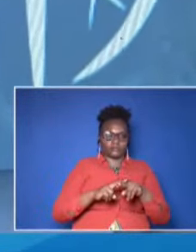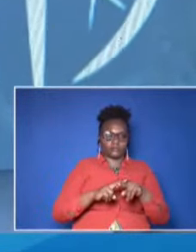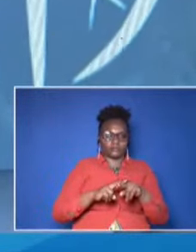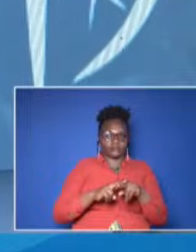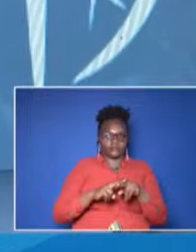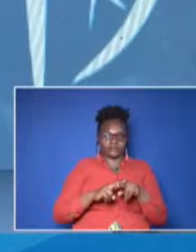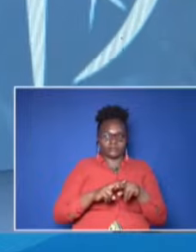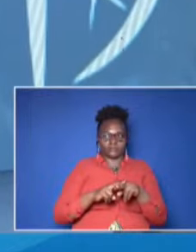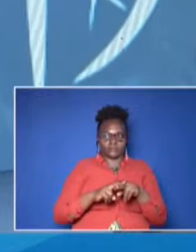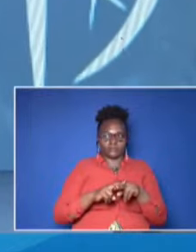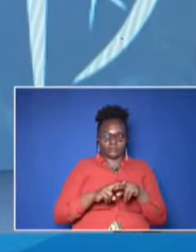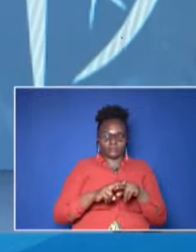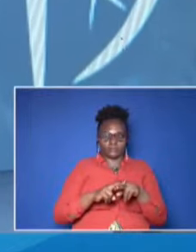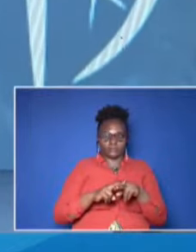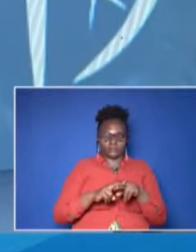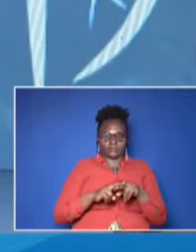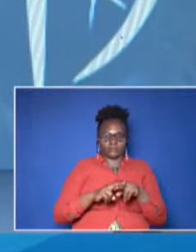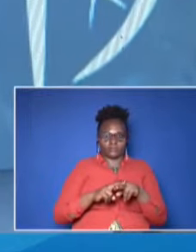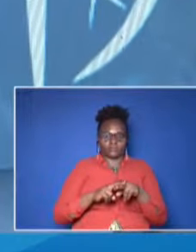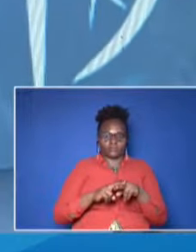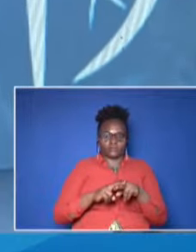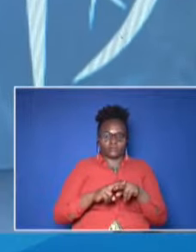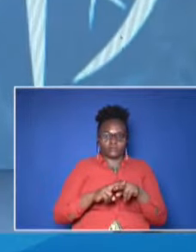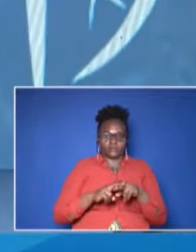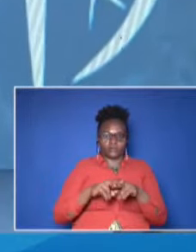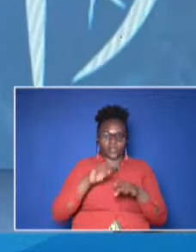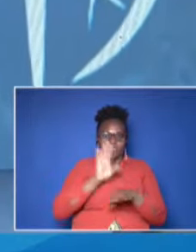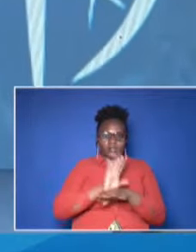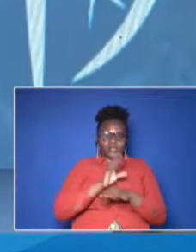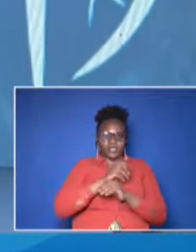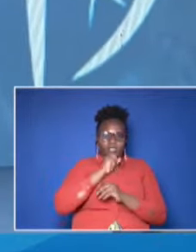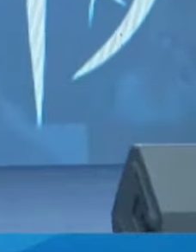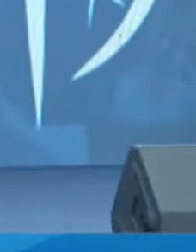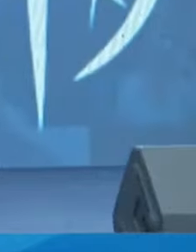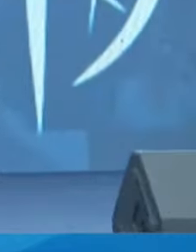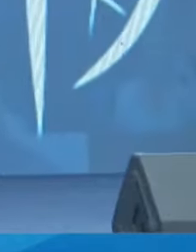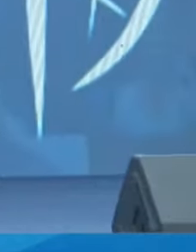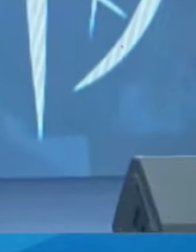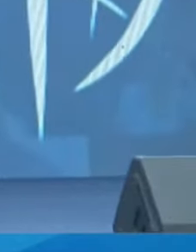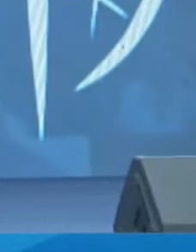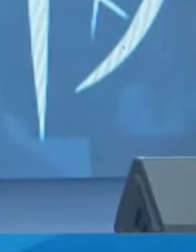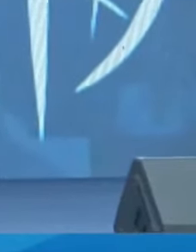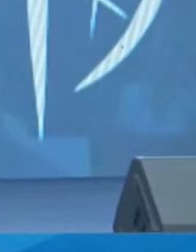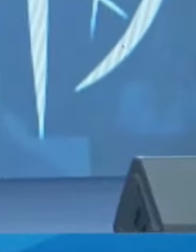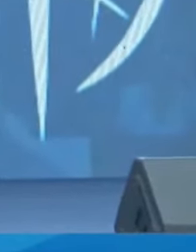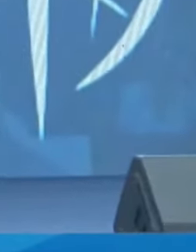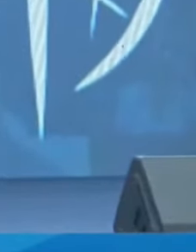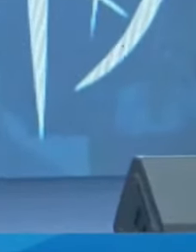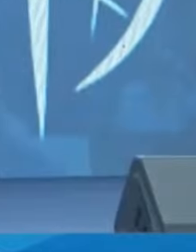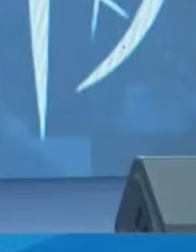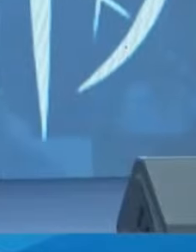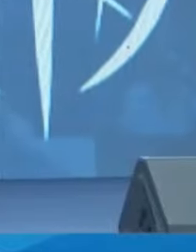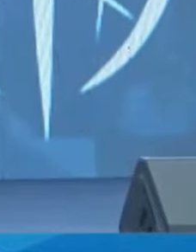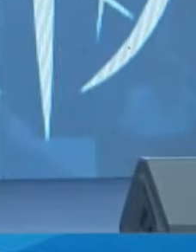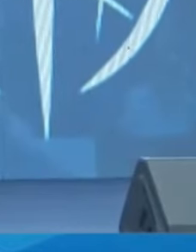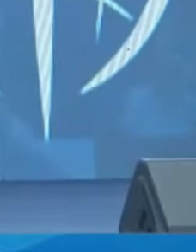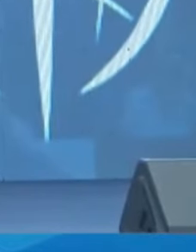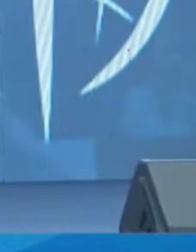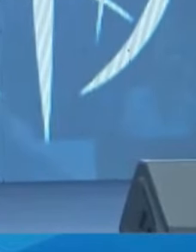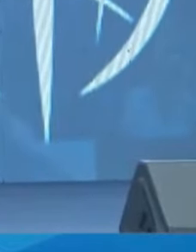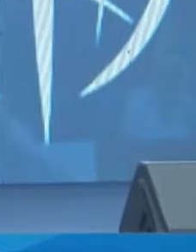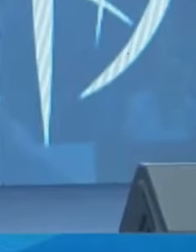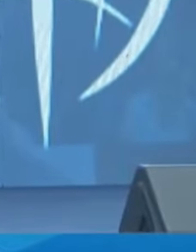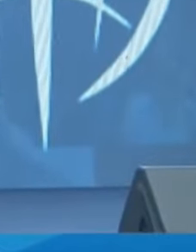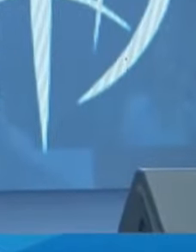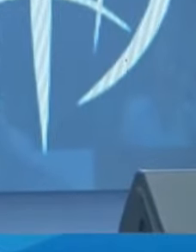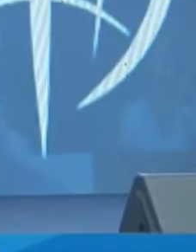we I've heard that there is a church Elder who has married pastor